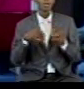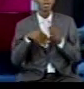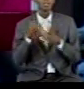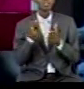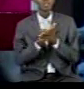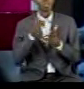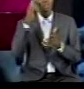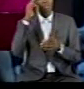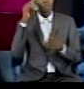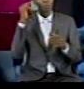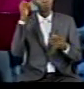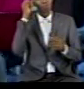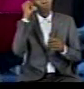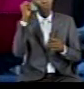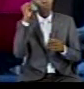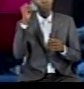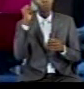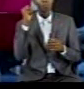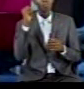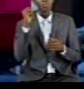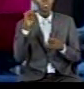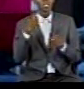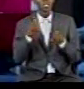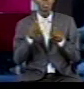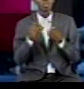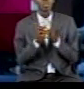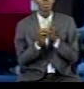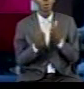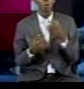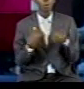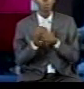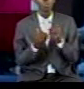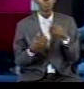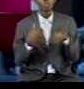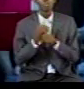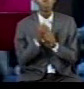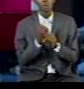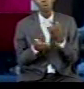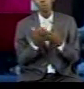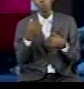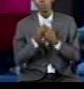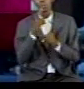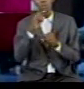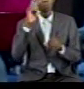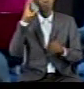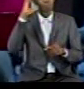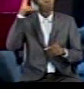that was severe, I see I'm running mad because I was shedding tears like children. When he